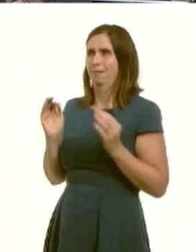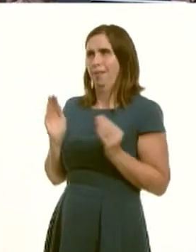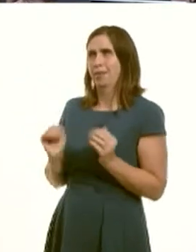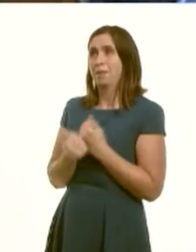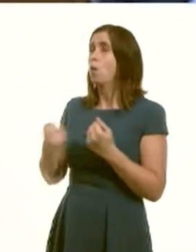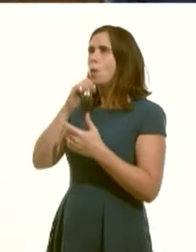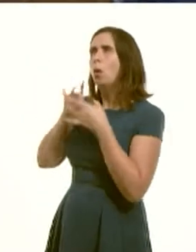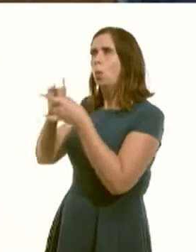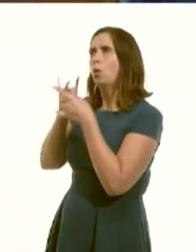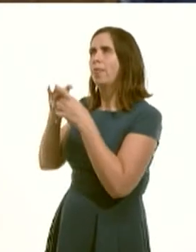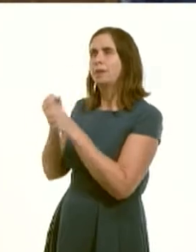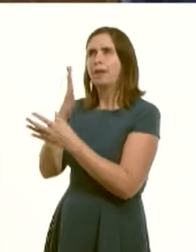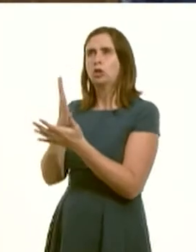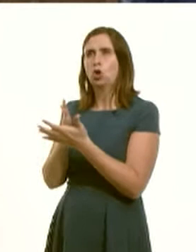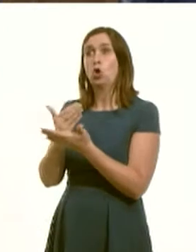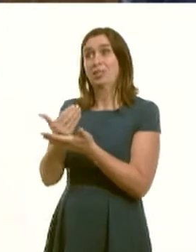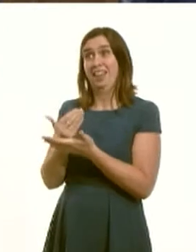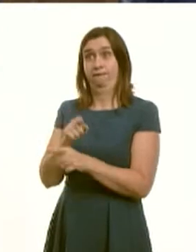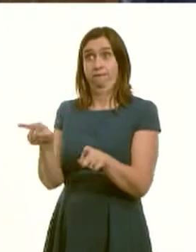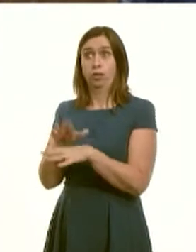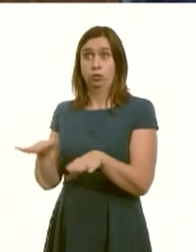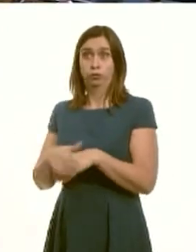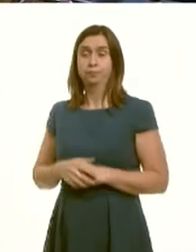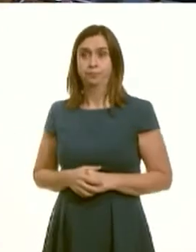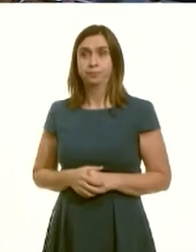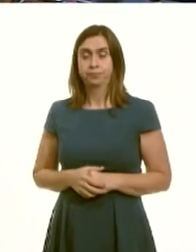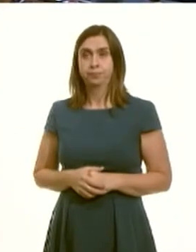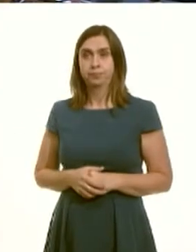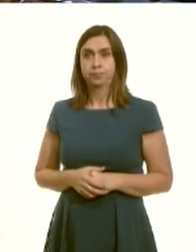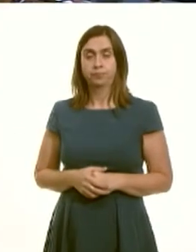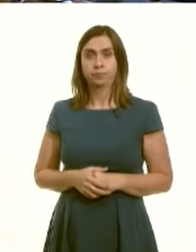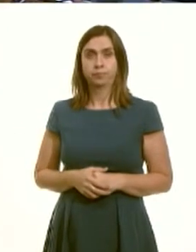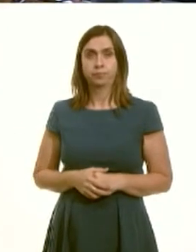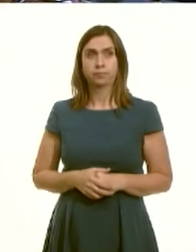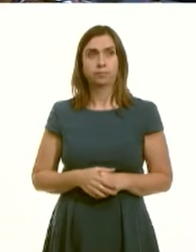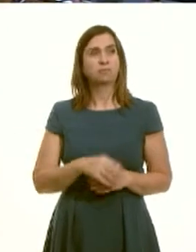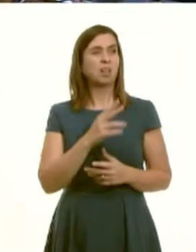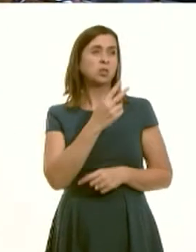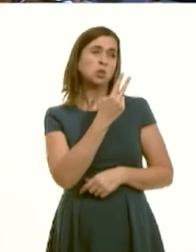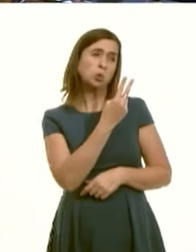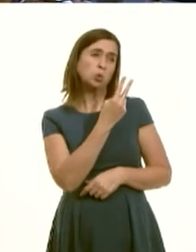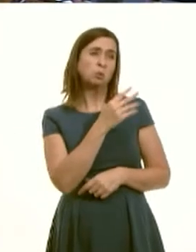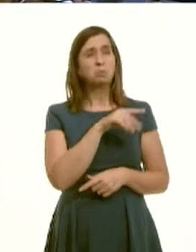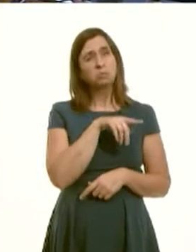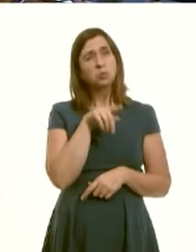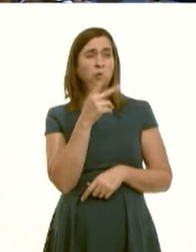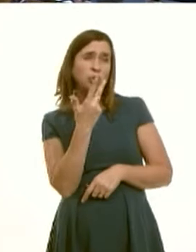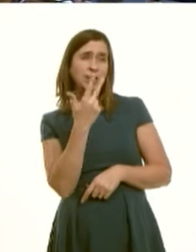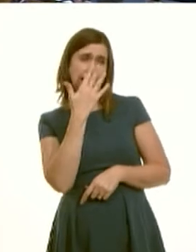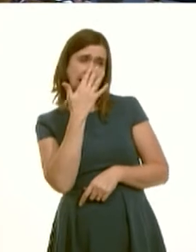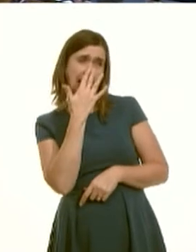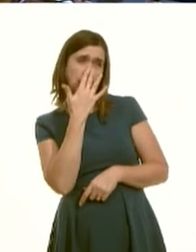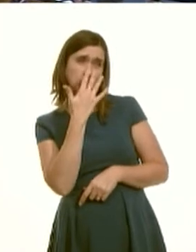safe. Jonathan Saunders. There are 2 to 3 teenagers now in the UK, including